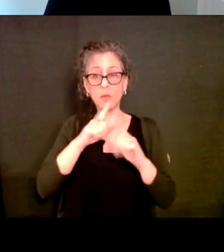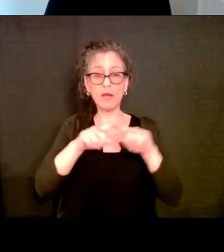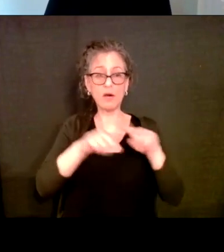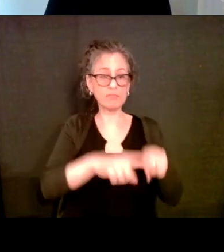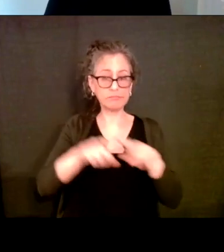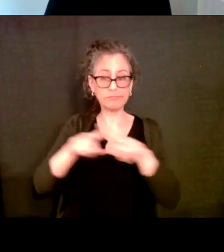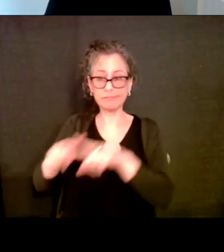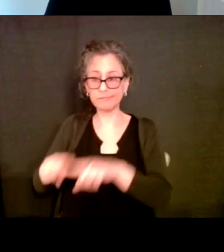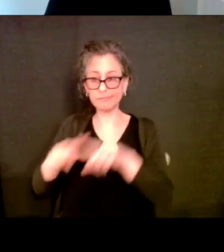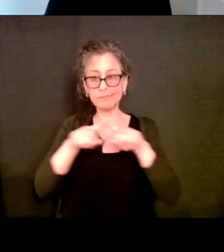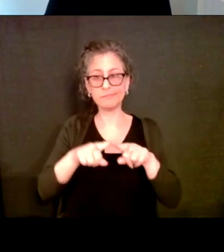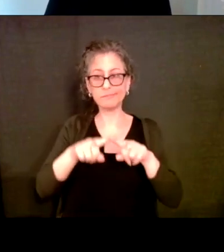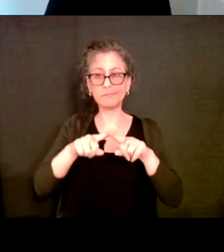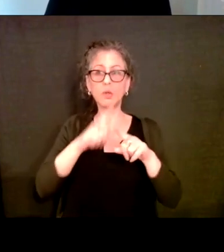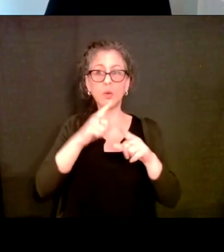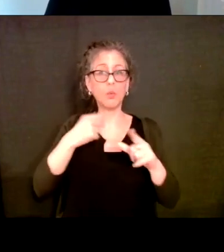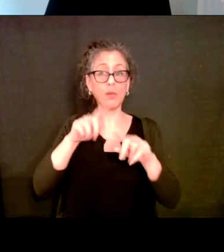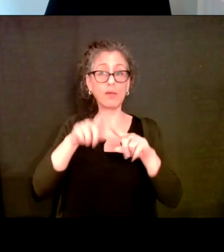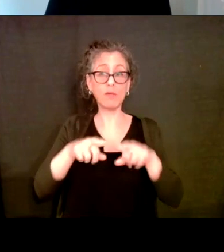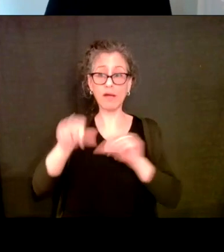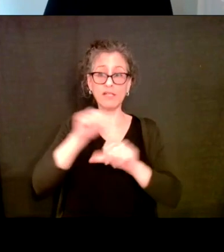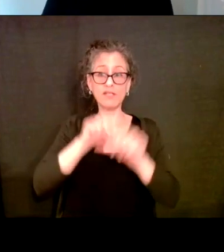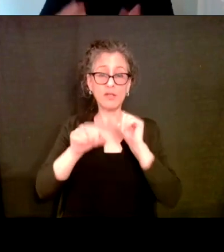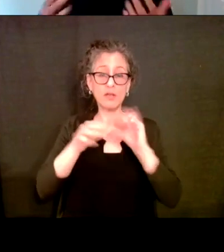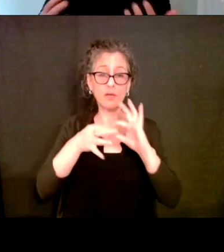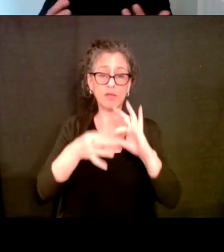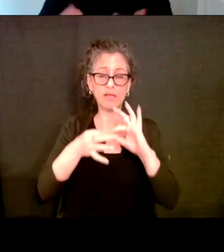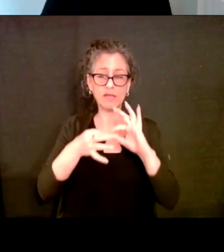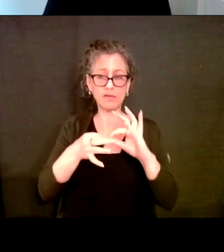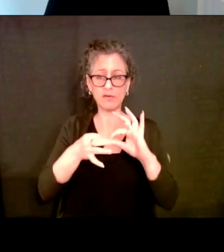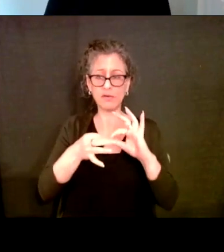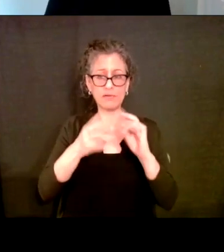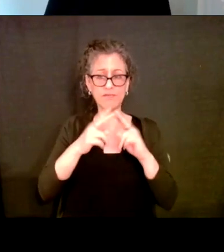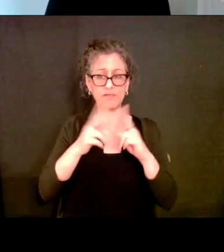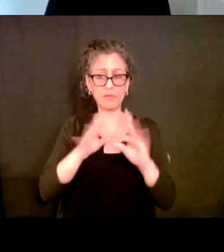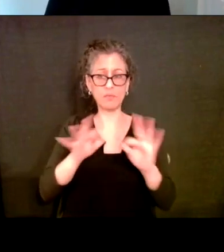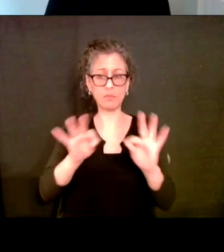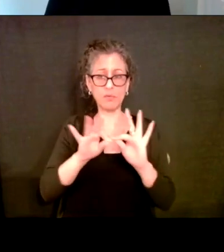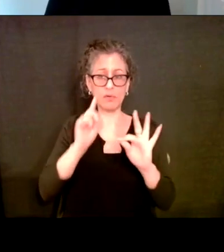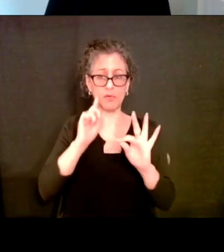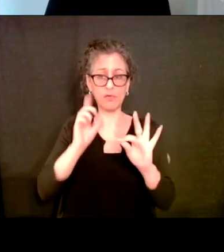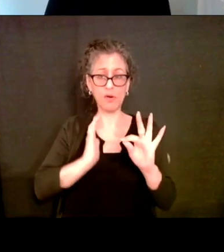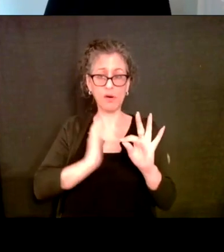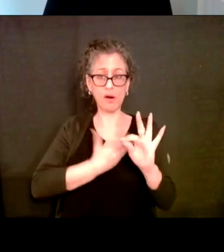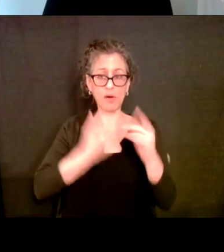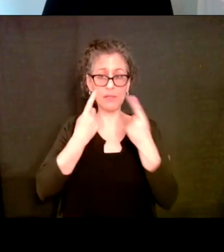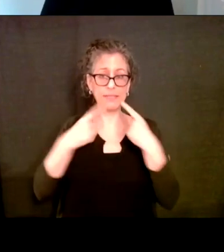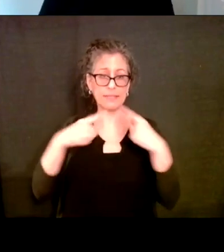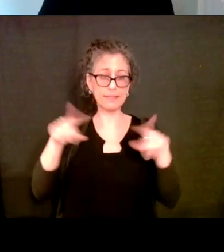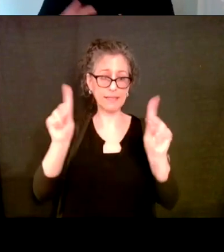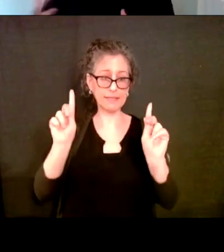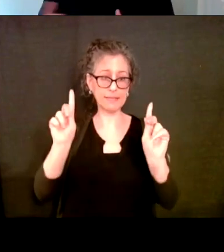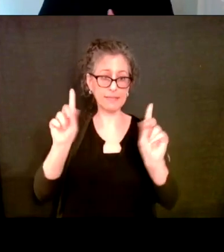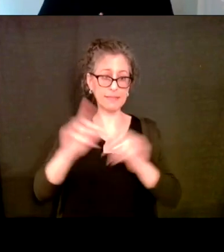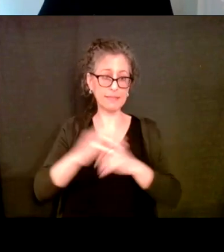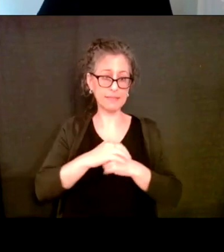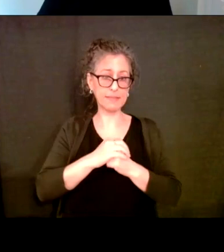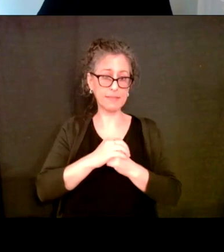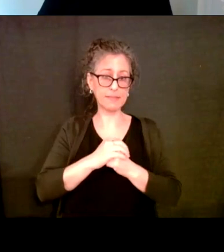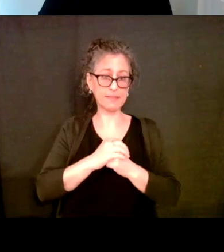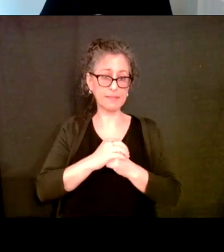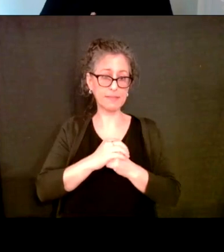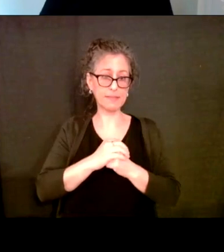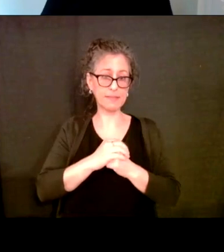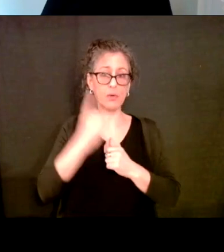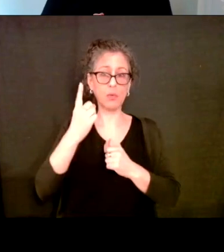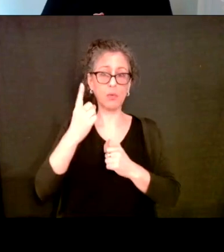We rely on each other. Our relationships are hugely important to our success. One of my